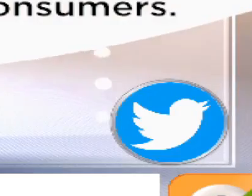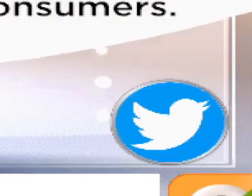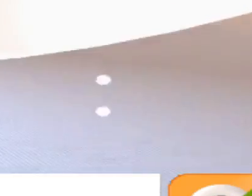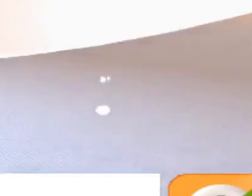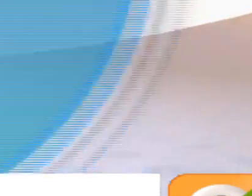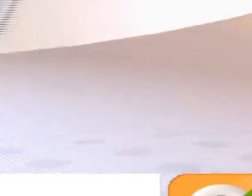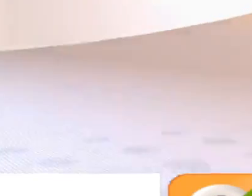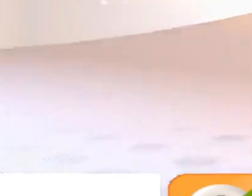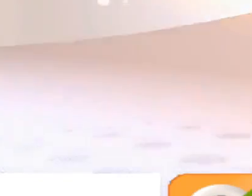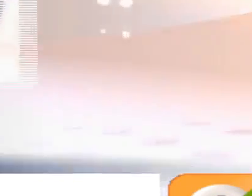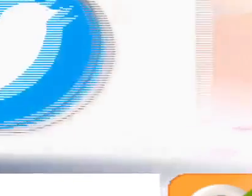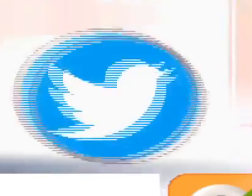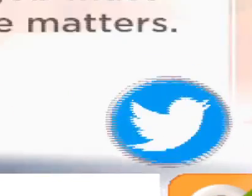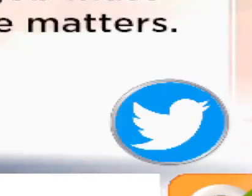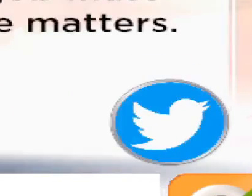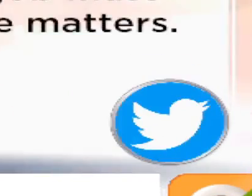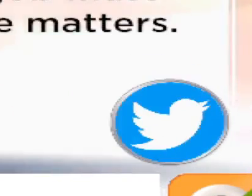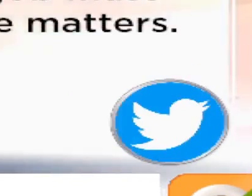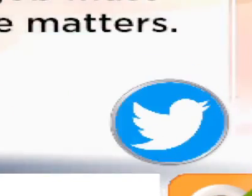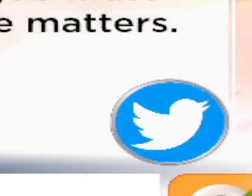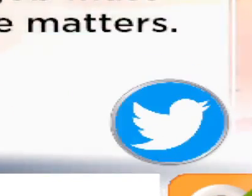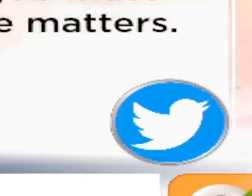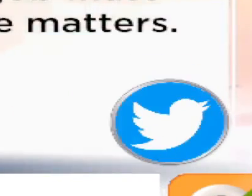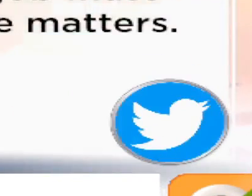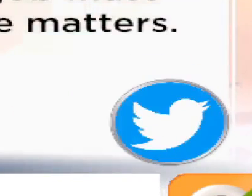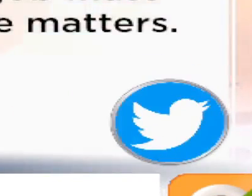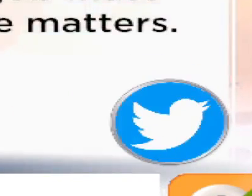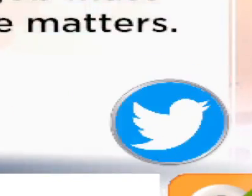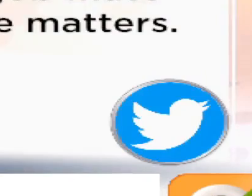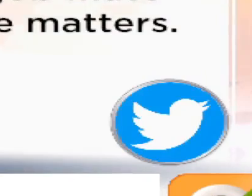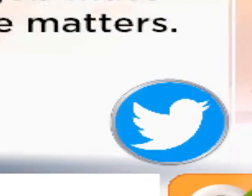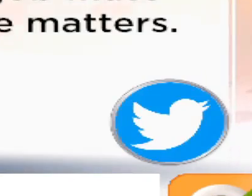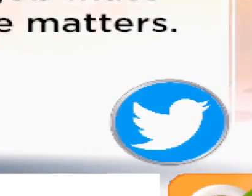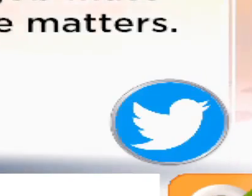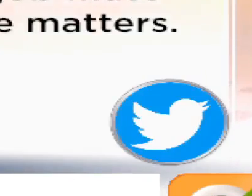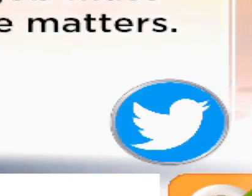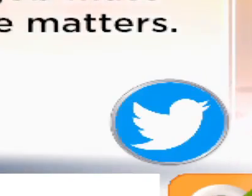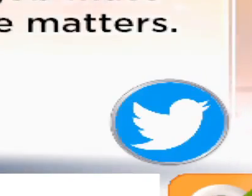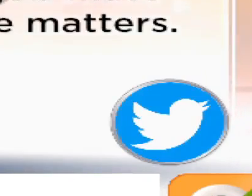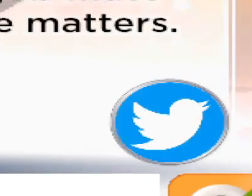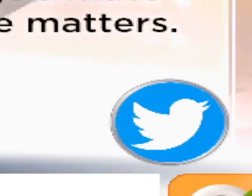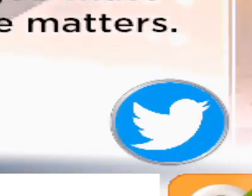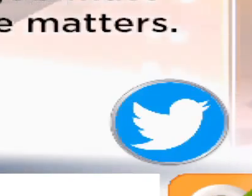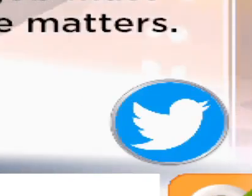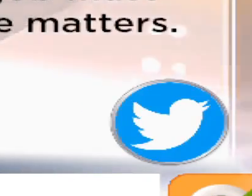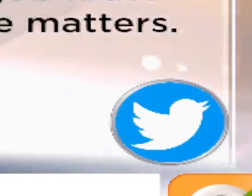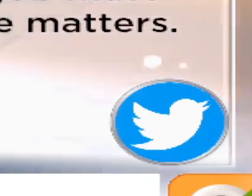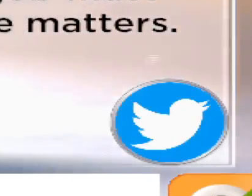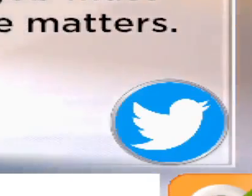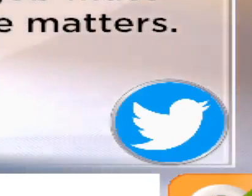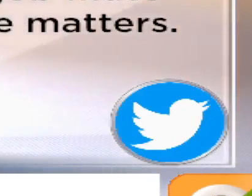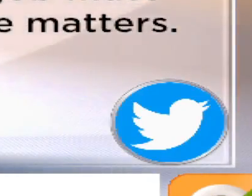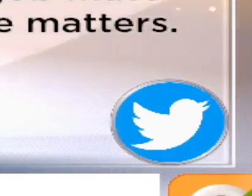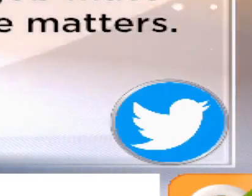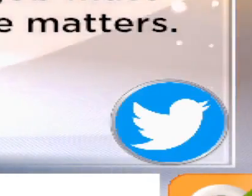Okay, Honourable President, I will ask the CS that. What else are Kenyans saying this evening? Josephine Nyakiamano says, CS Farida